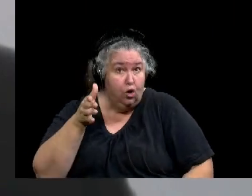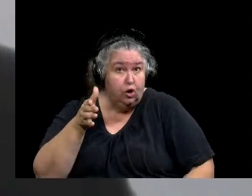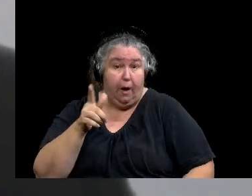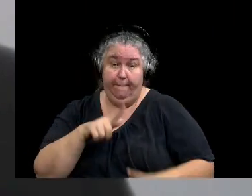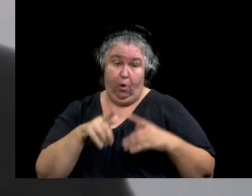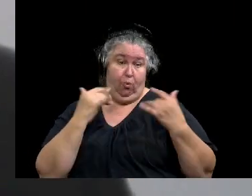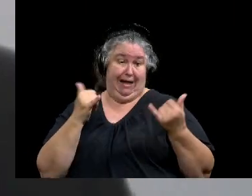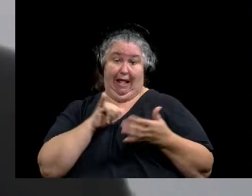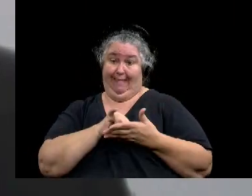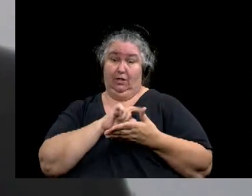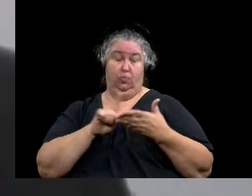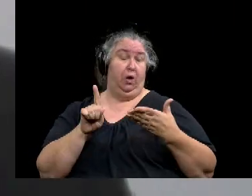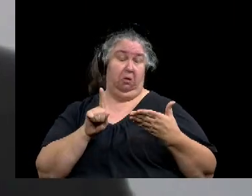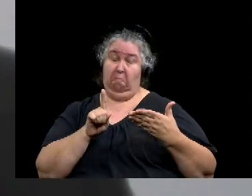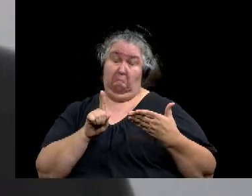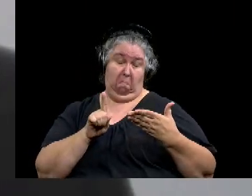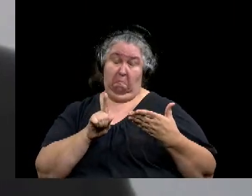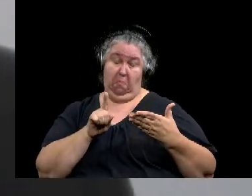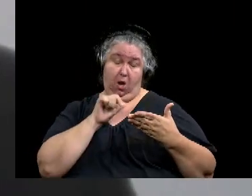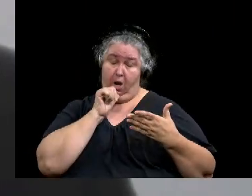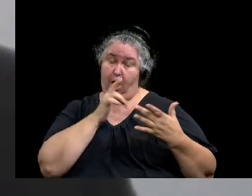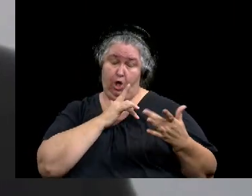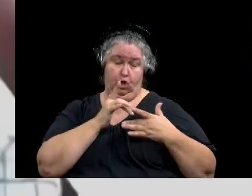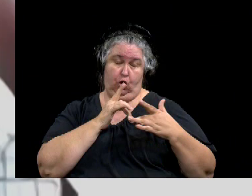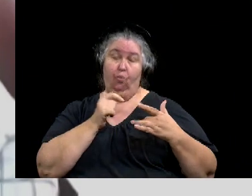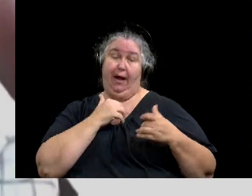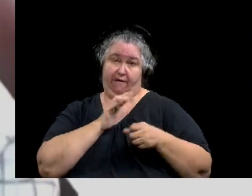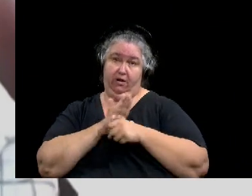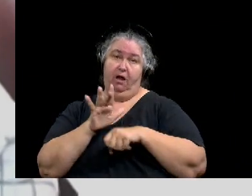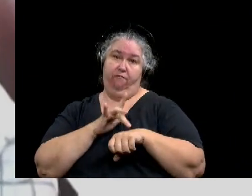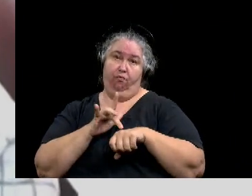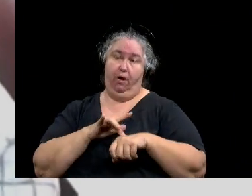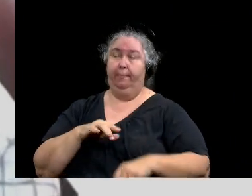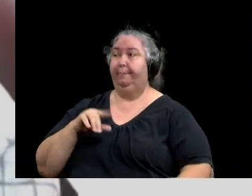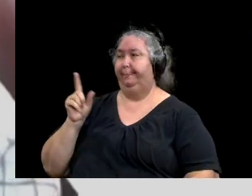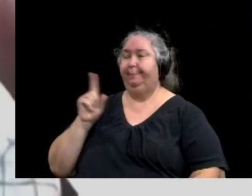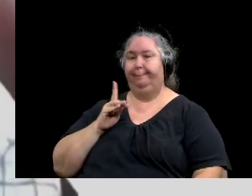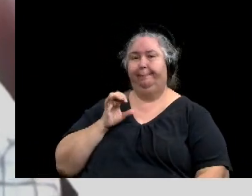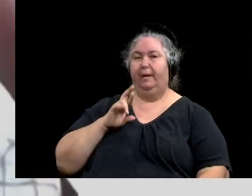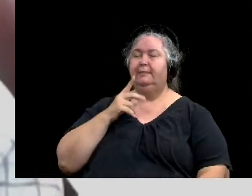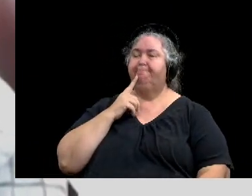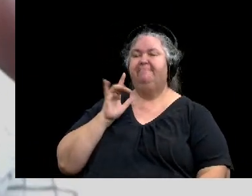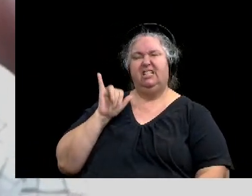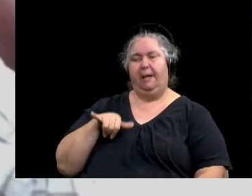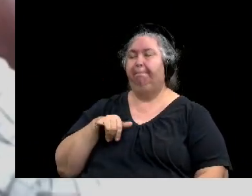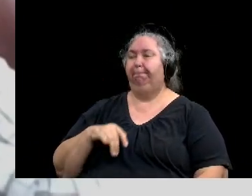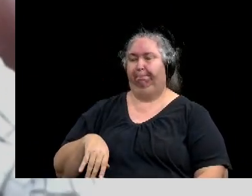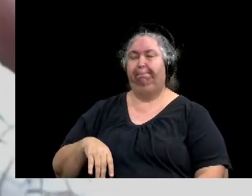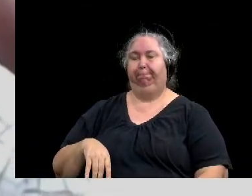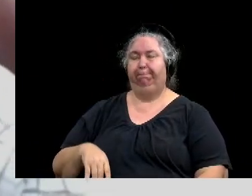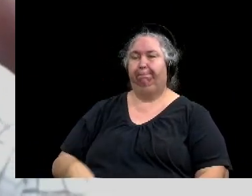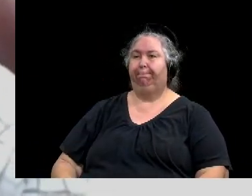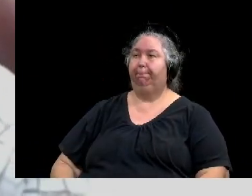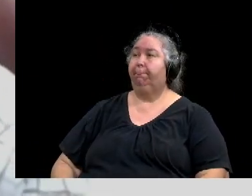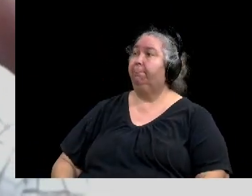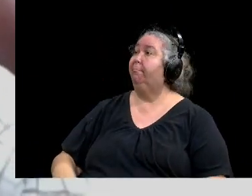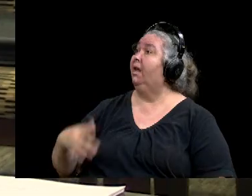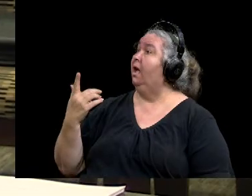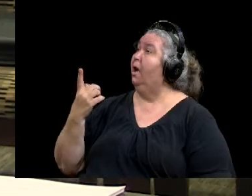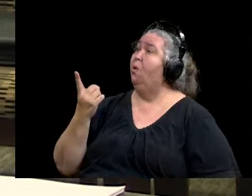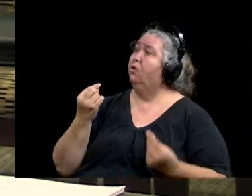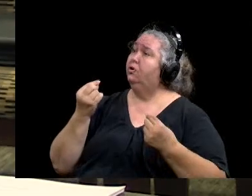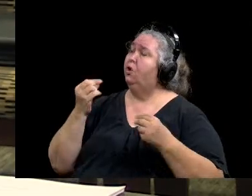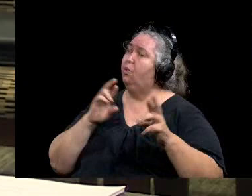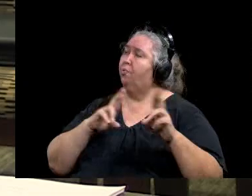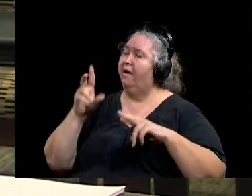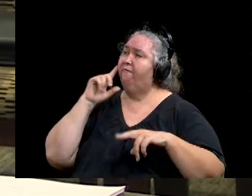this week, it's not an issue. Okay. And I would say the same. Okay, good. What's being done to prepare for